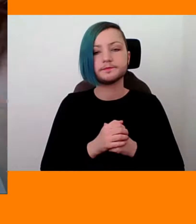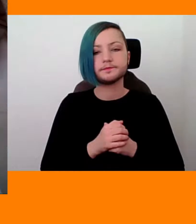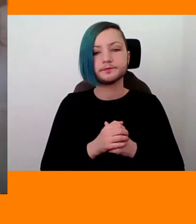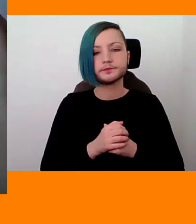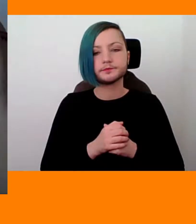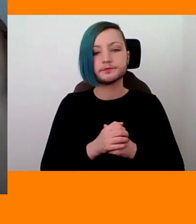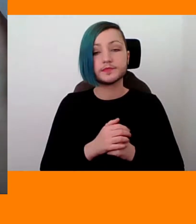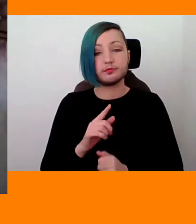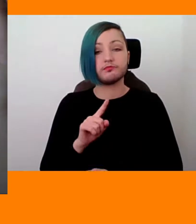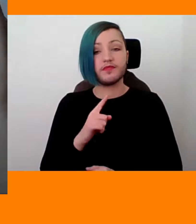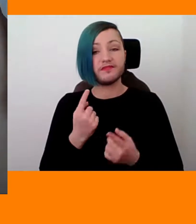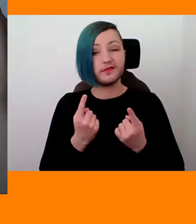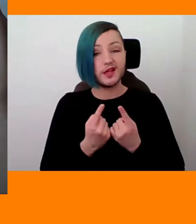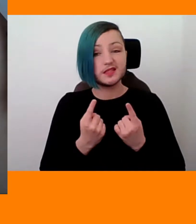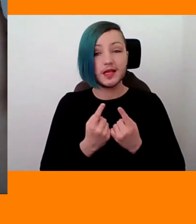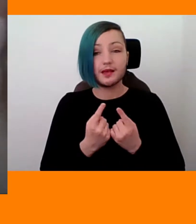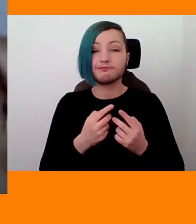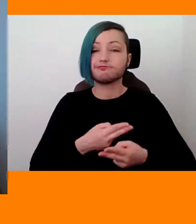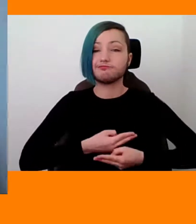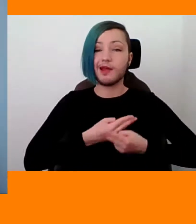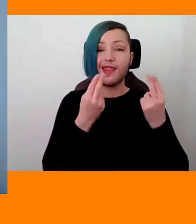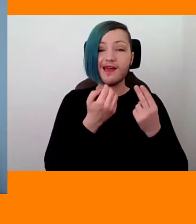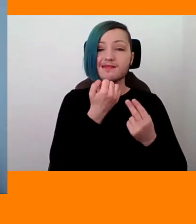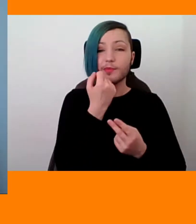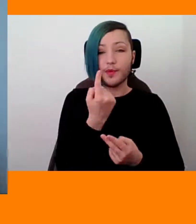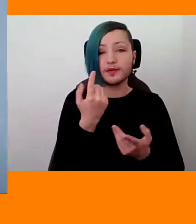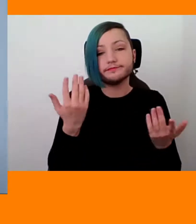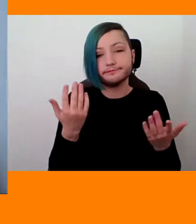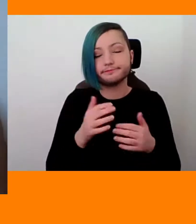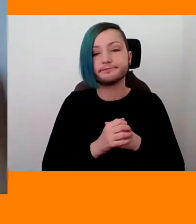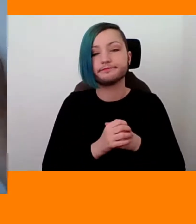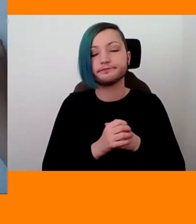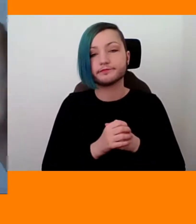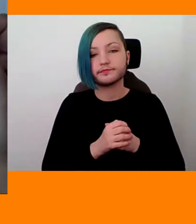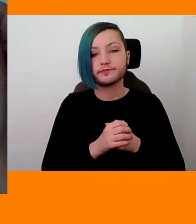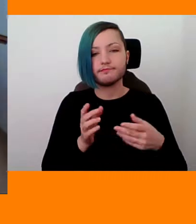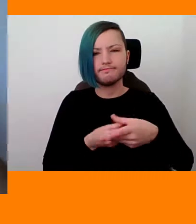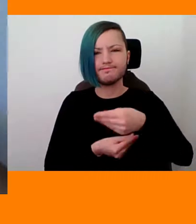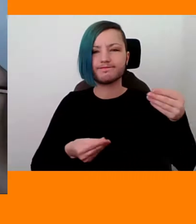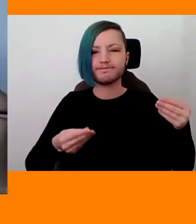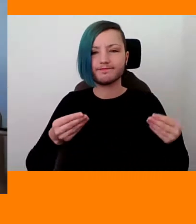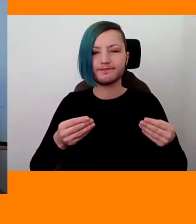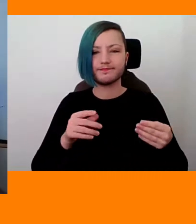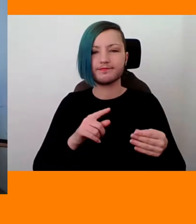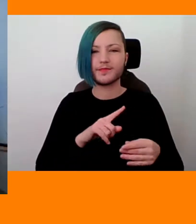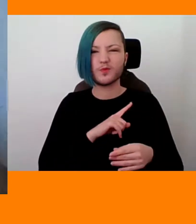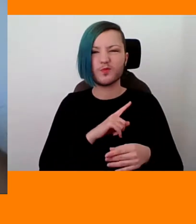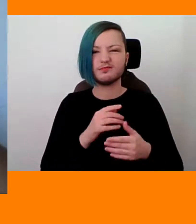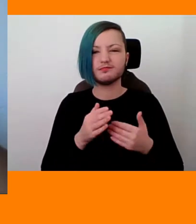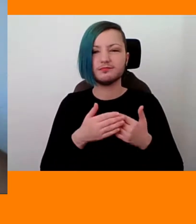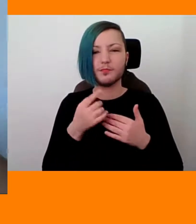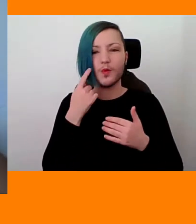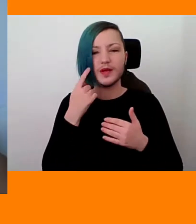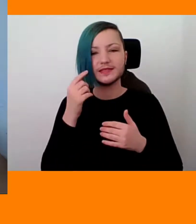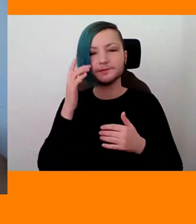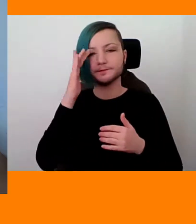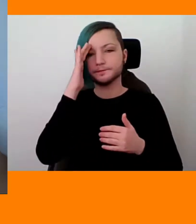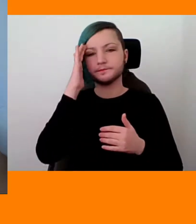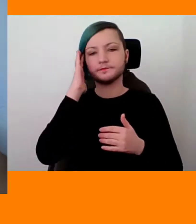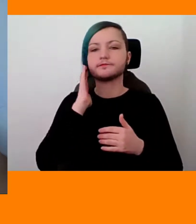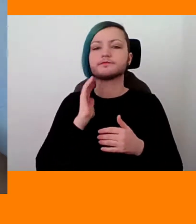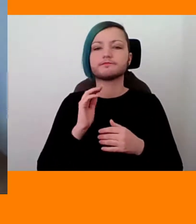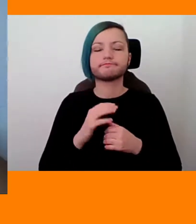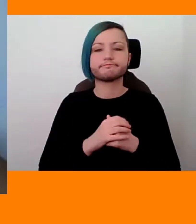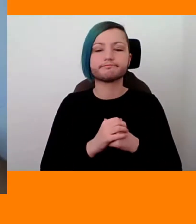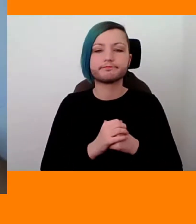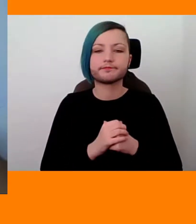So the first thing you want to do, lightest colour pencil. I'm going to twist this around because it's going to be sort of curved against the